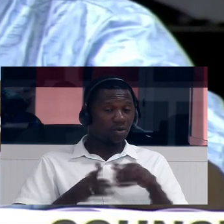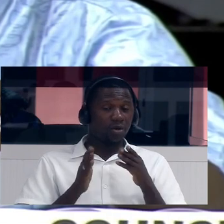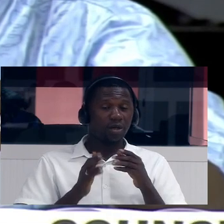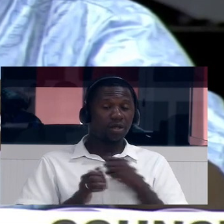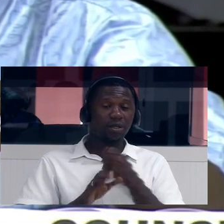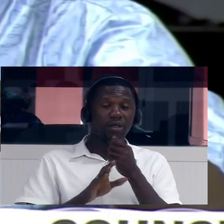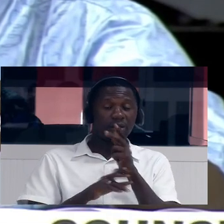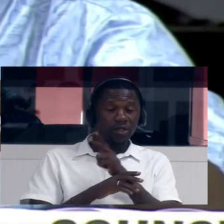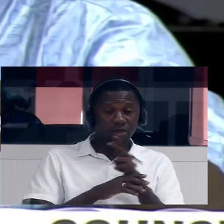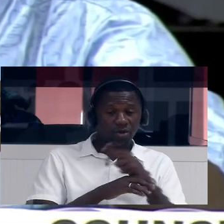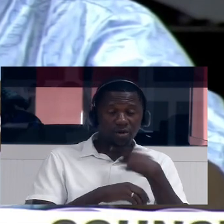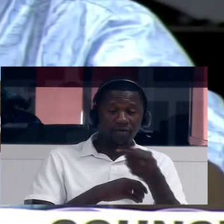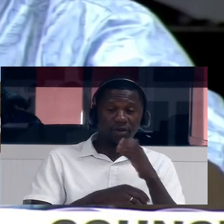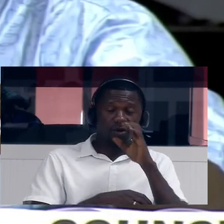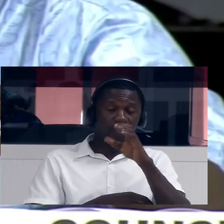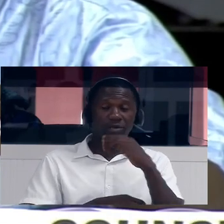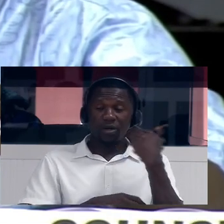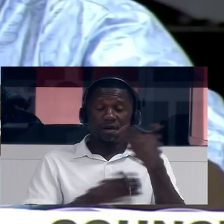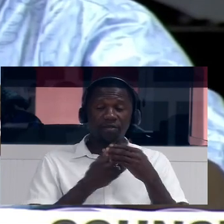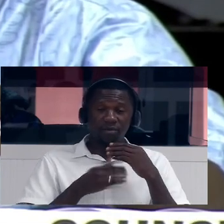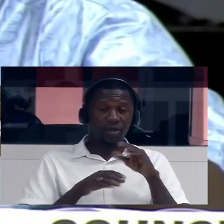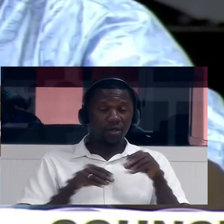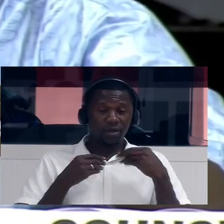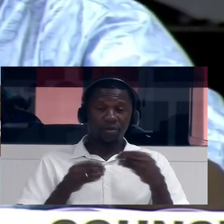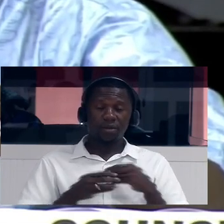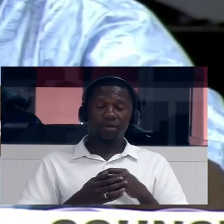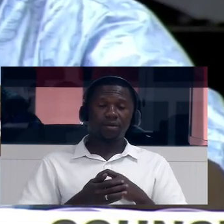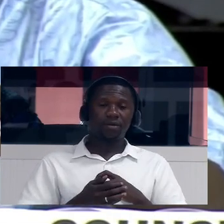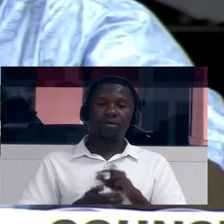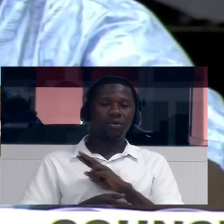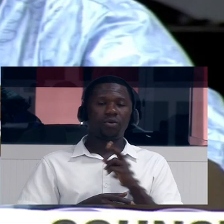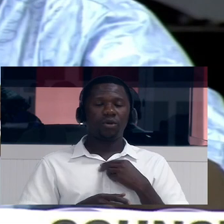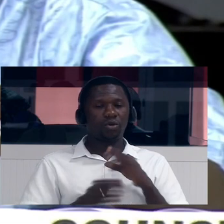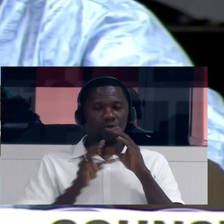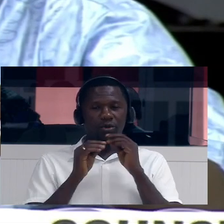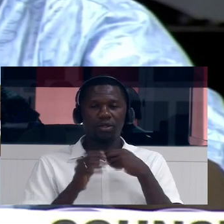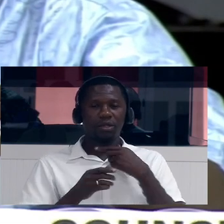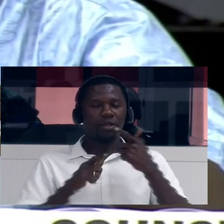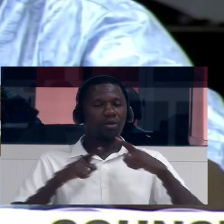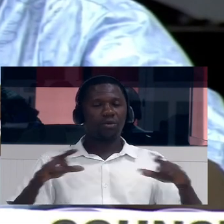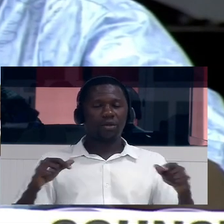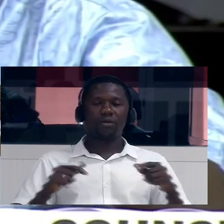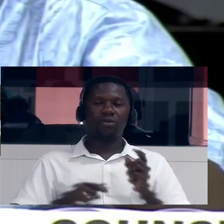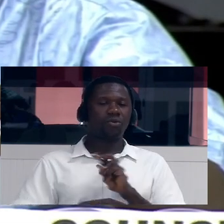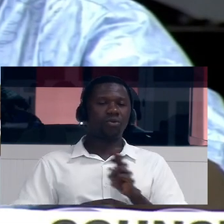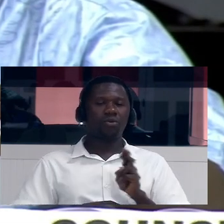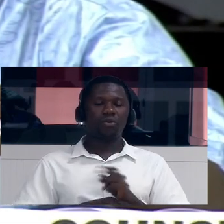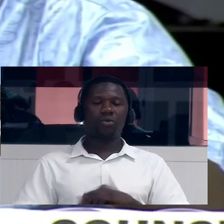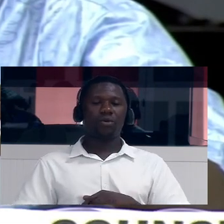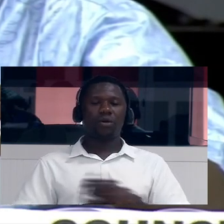the country will not be compromised? No, I didn't speak in that language, no. How about the minister?